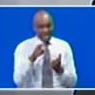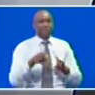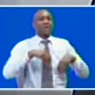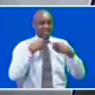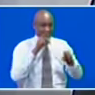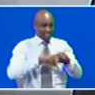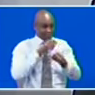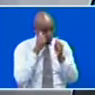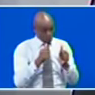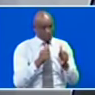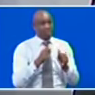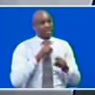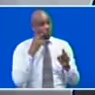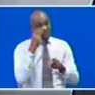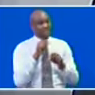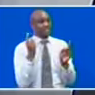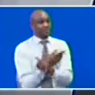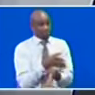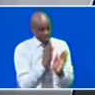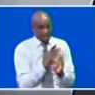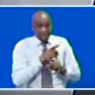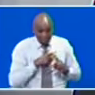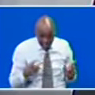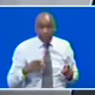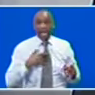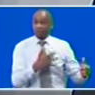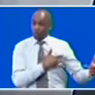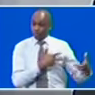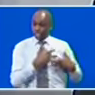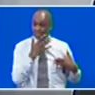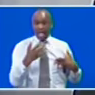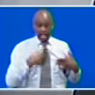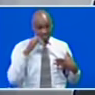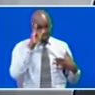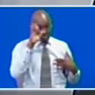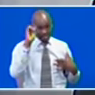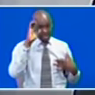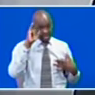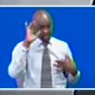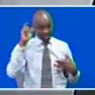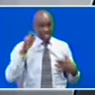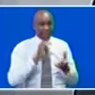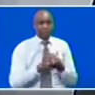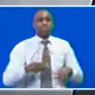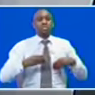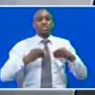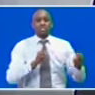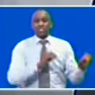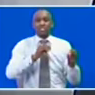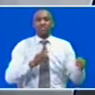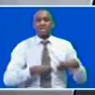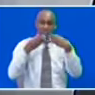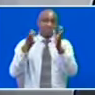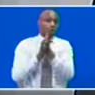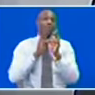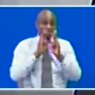time, unlike 2013. But there are obviously concerns that we have as the IEBC in terms of transmission of results, because we know